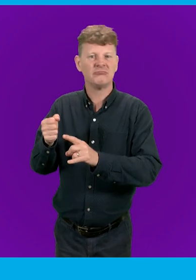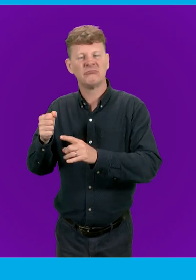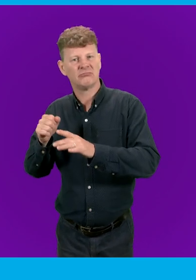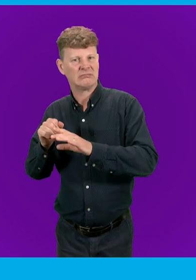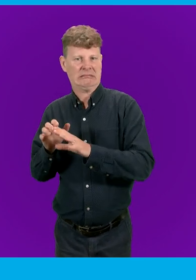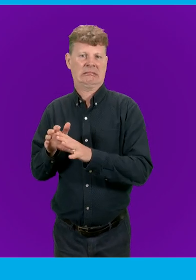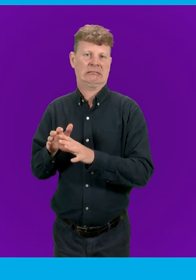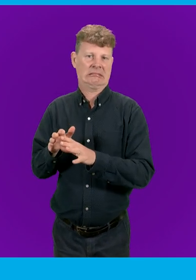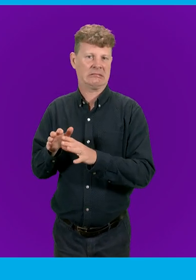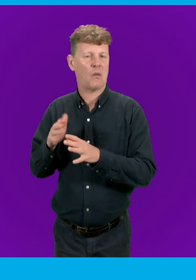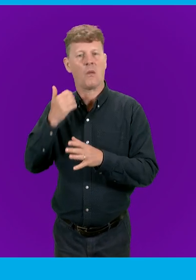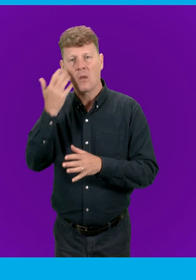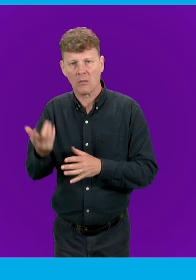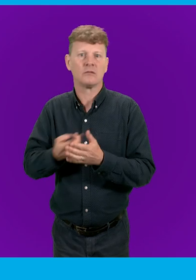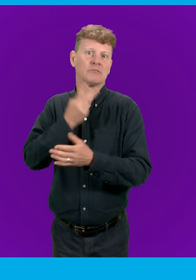And I think